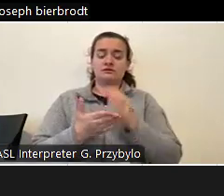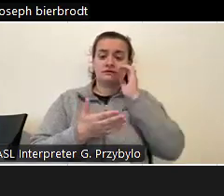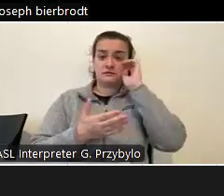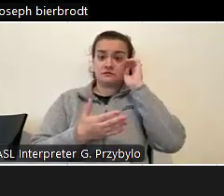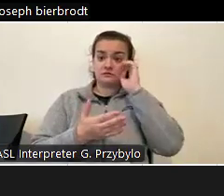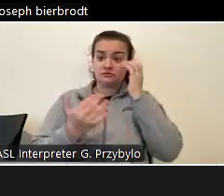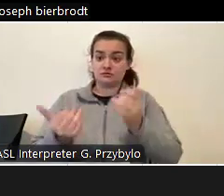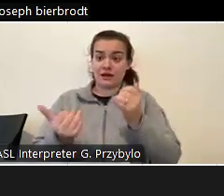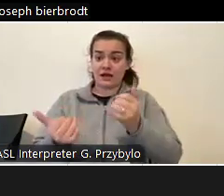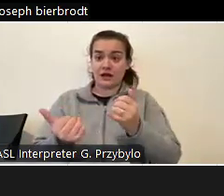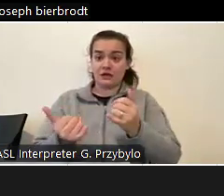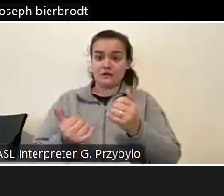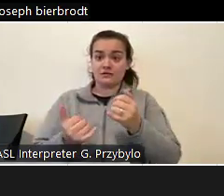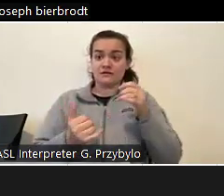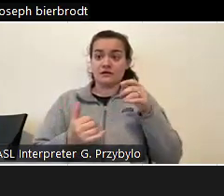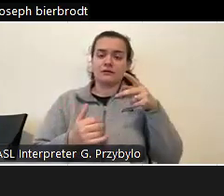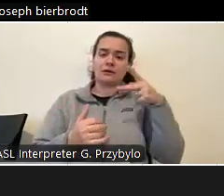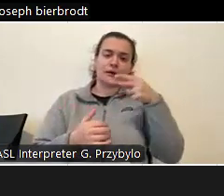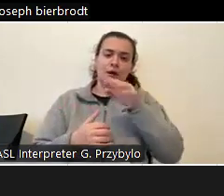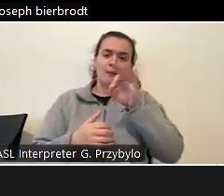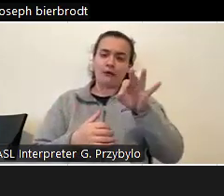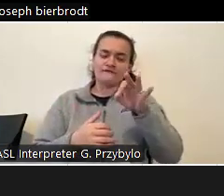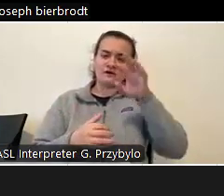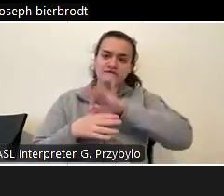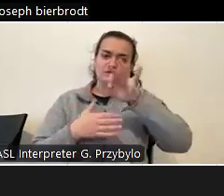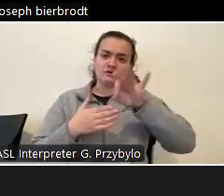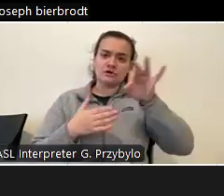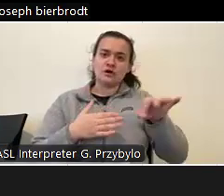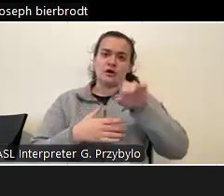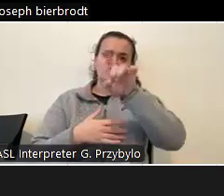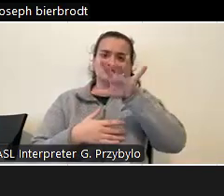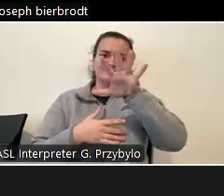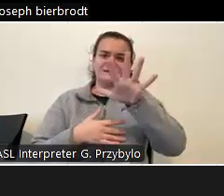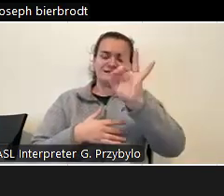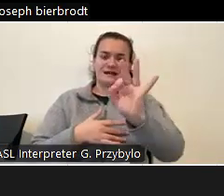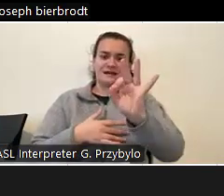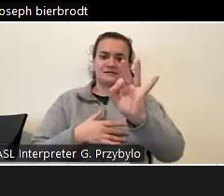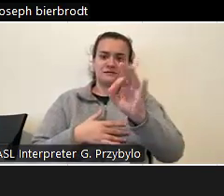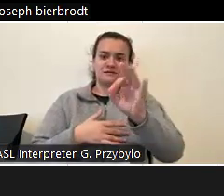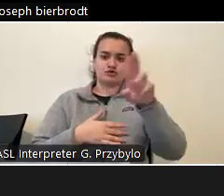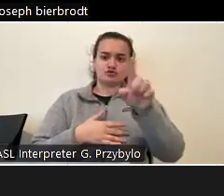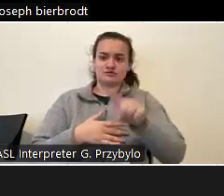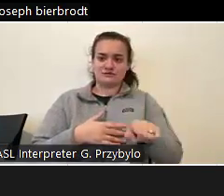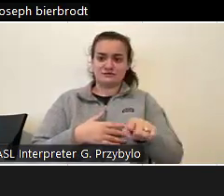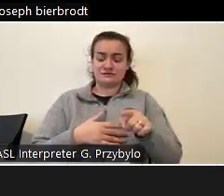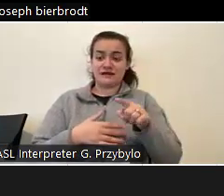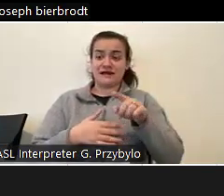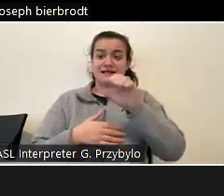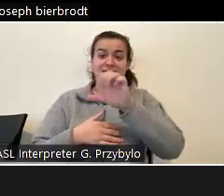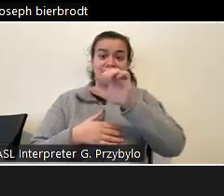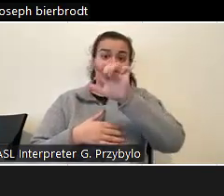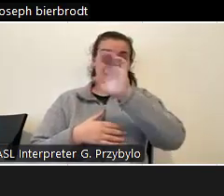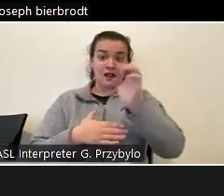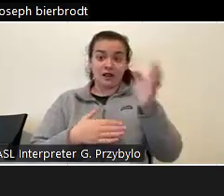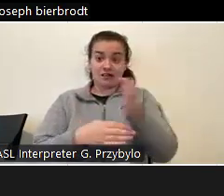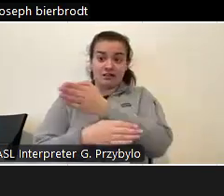cutoff frequency is about 159 kilohertz. The scale goes all the way up